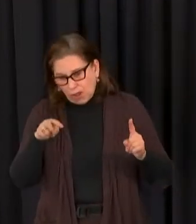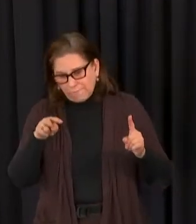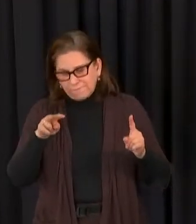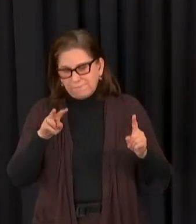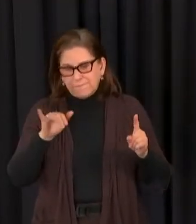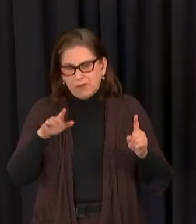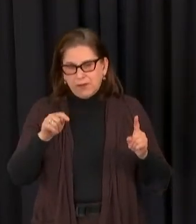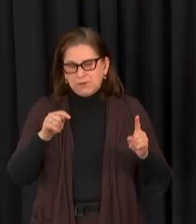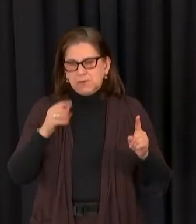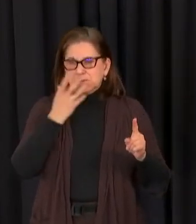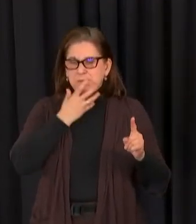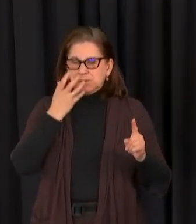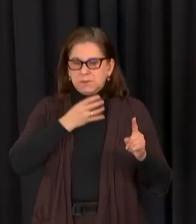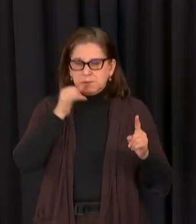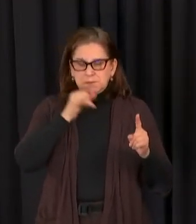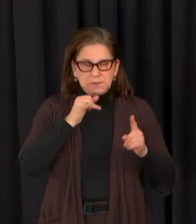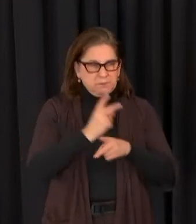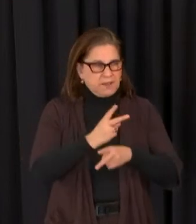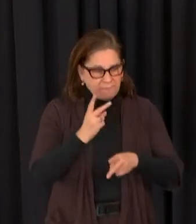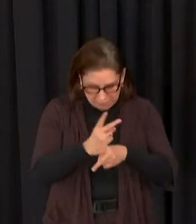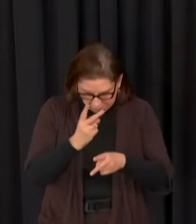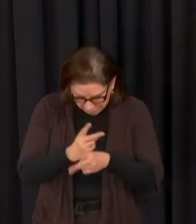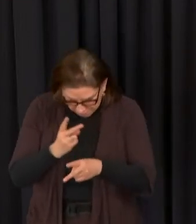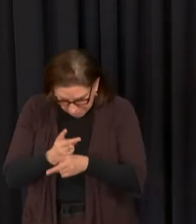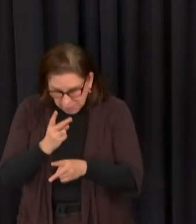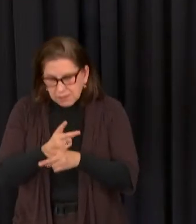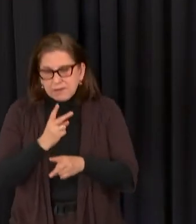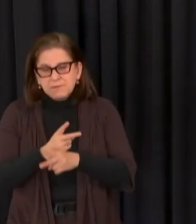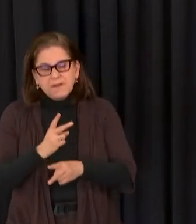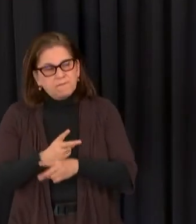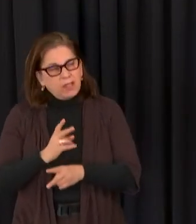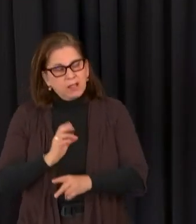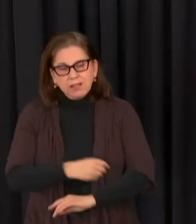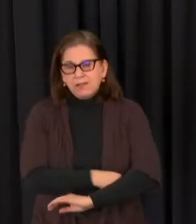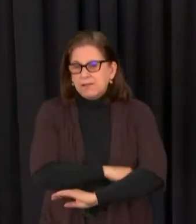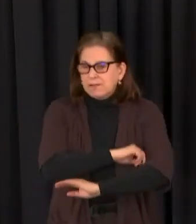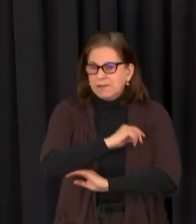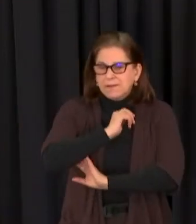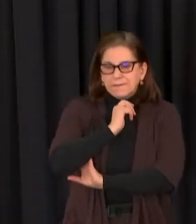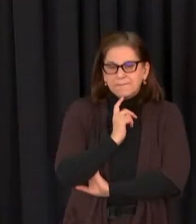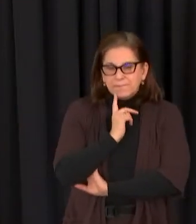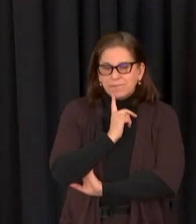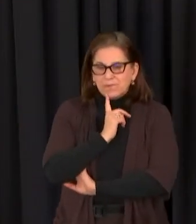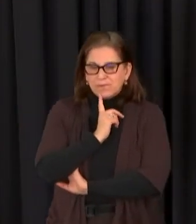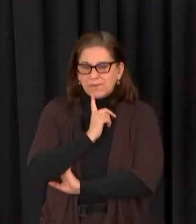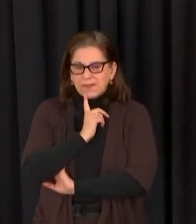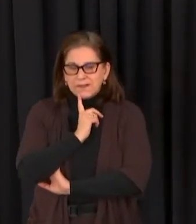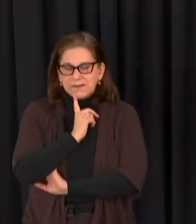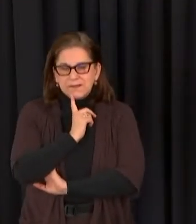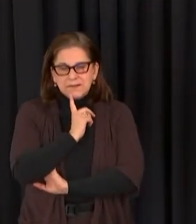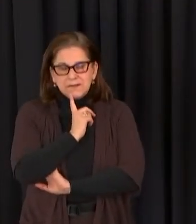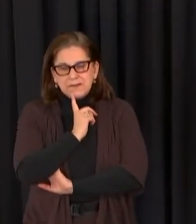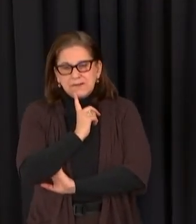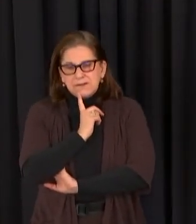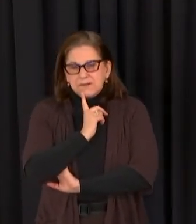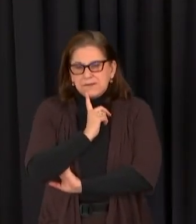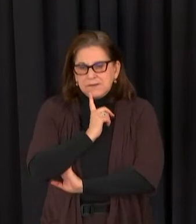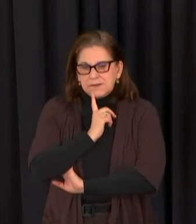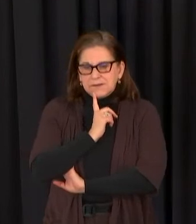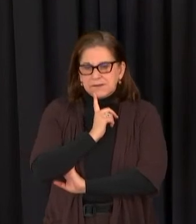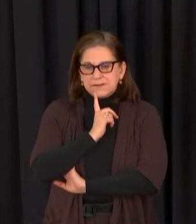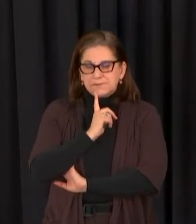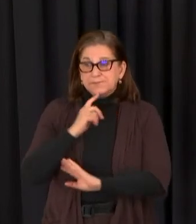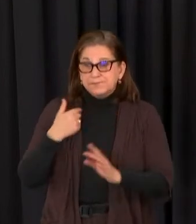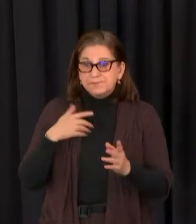test positive, or where these variants of concern are actually detected. And we have seen more of